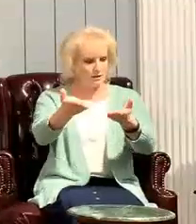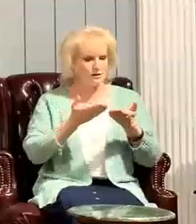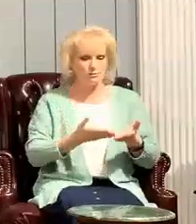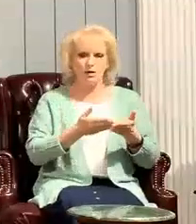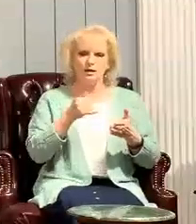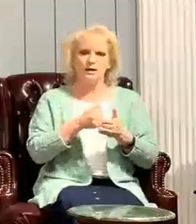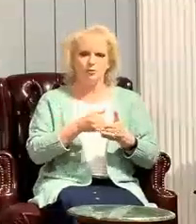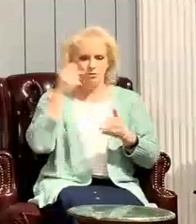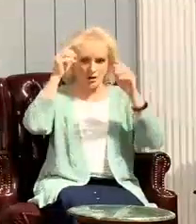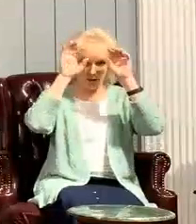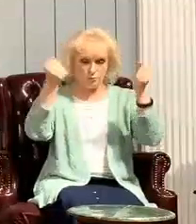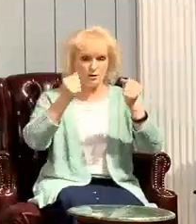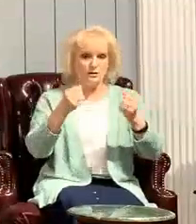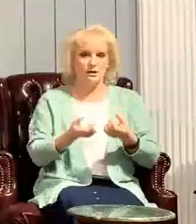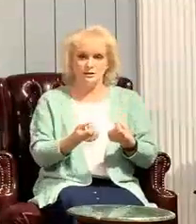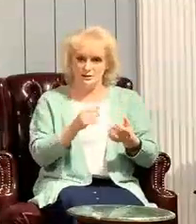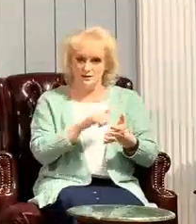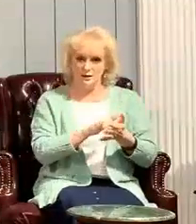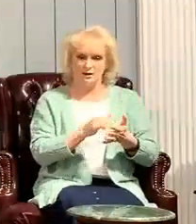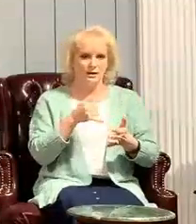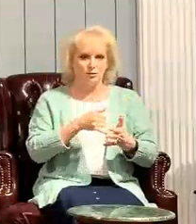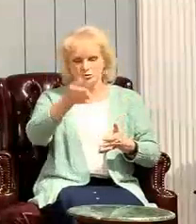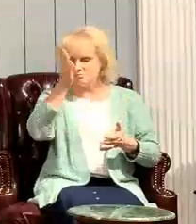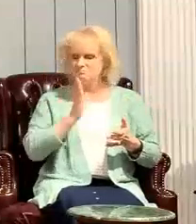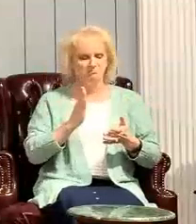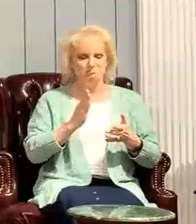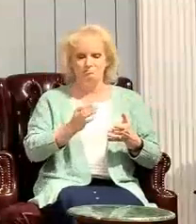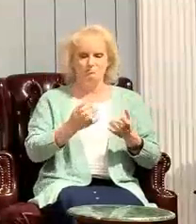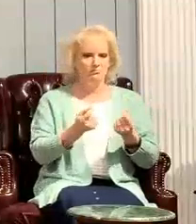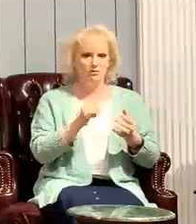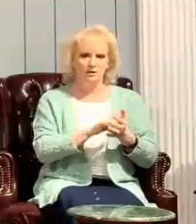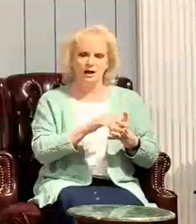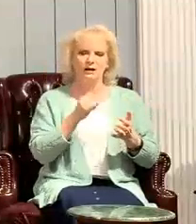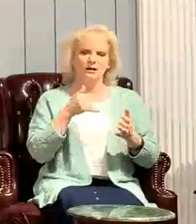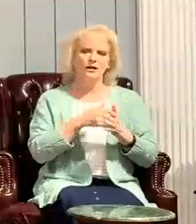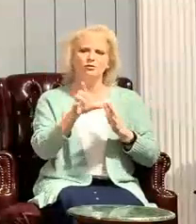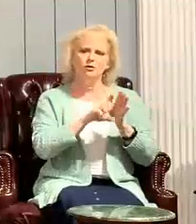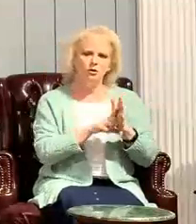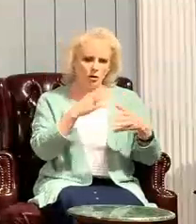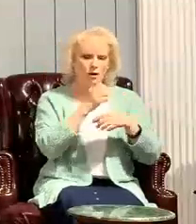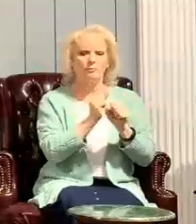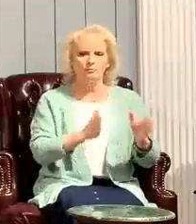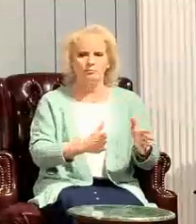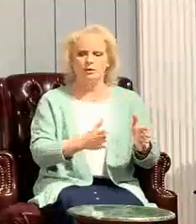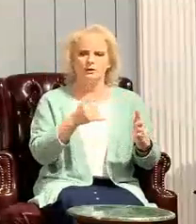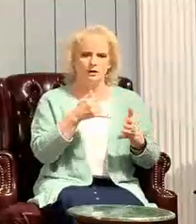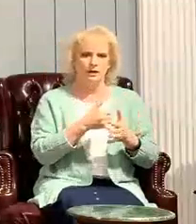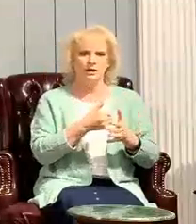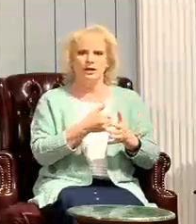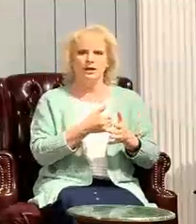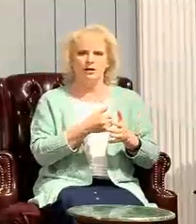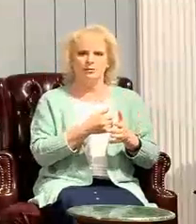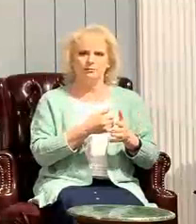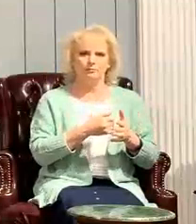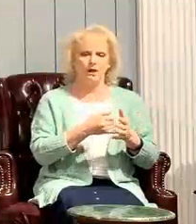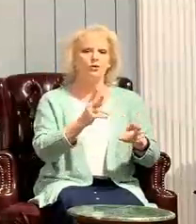It was the president who did it. It wasn't God who did that. It was the legislature that did it. It wasn't God that did it. It was the banks